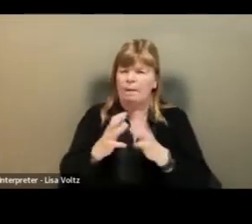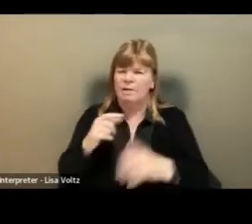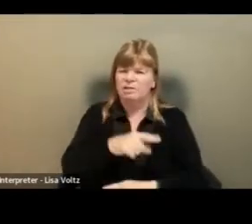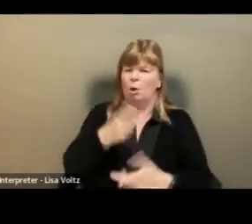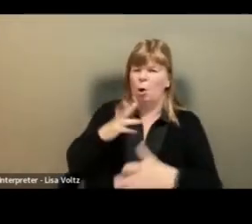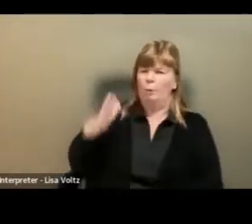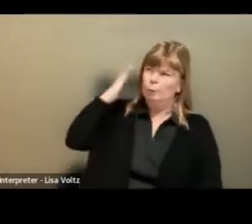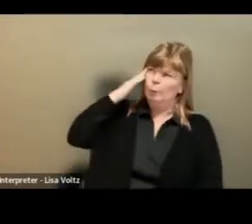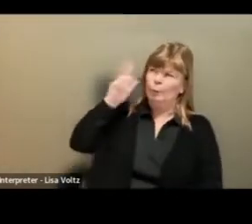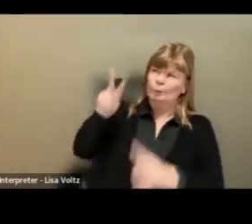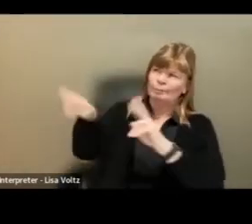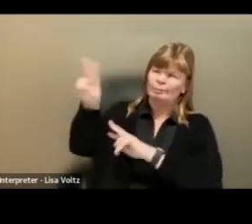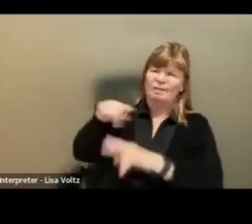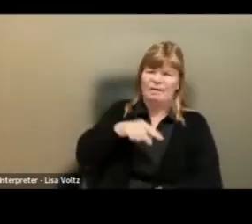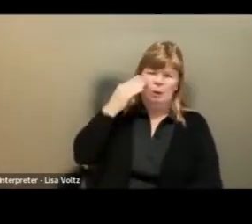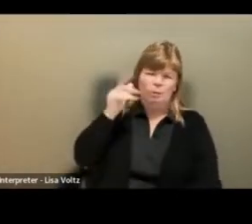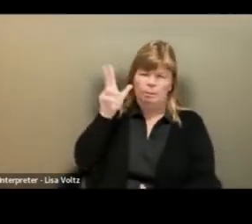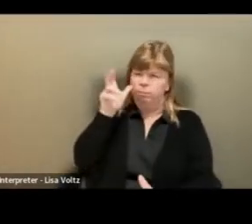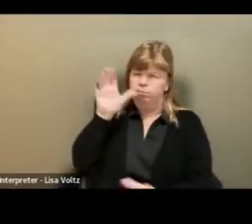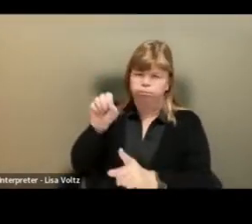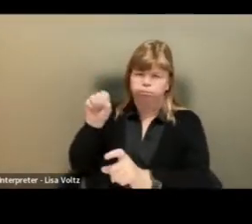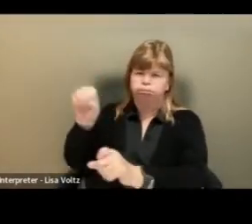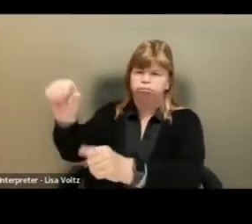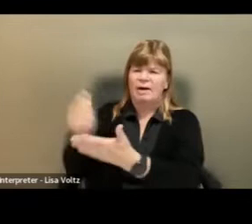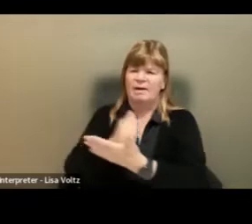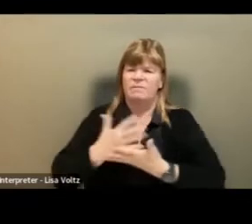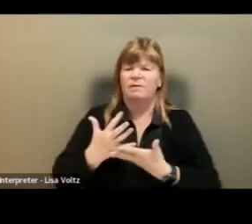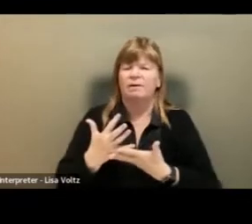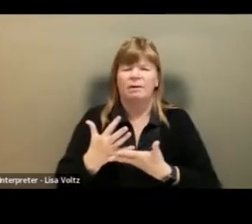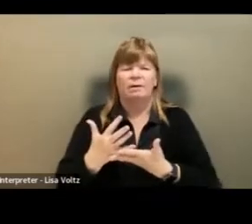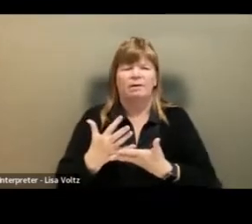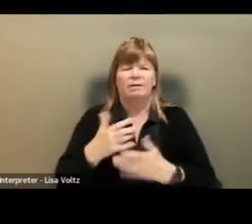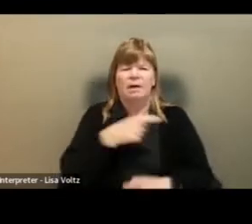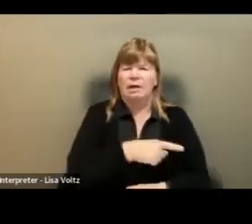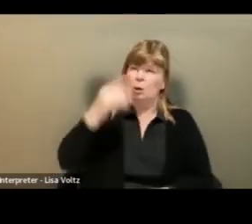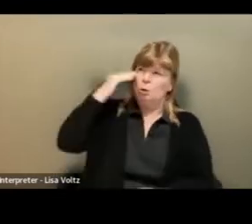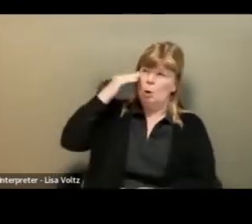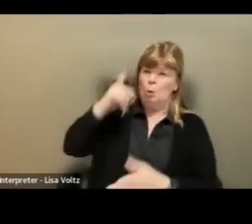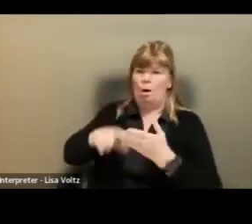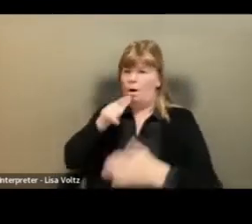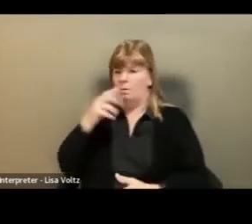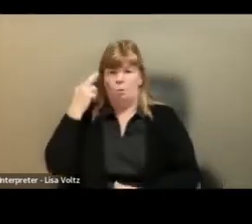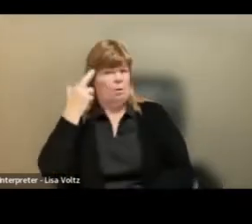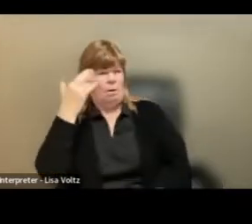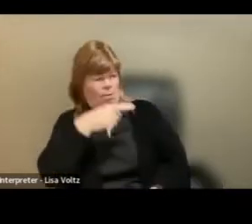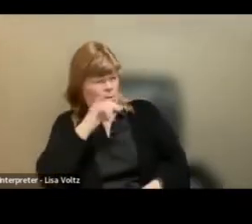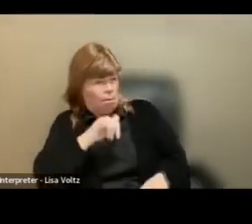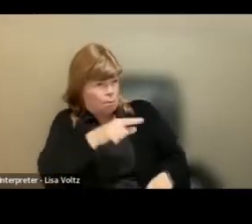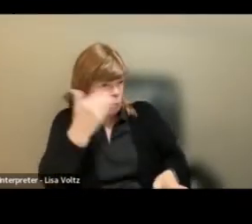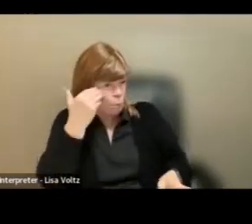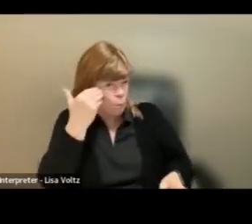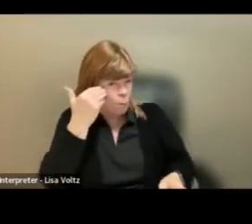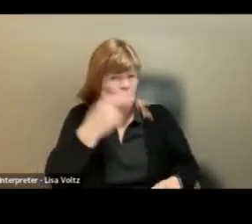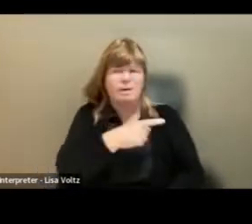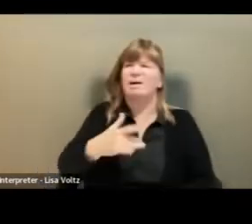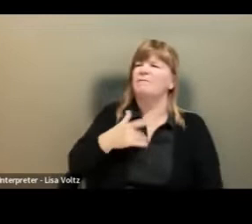to everything. And in the midst of him knowing things that I didn't realize that he knew, he felt that he needed to be the adult. He knew that things